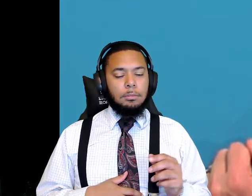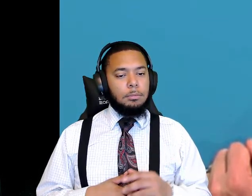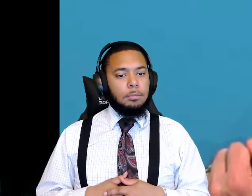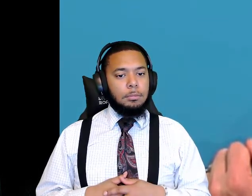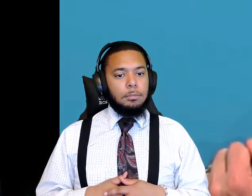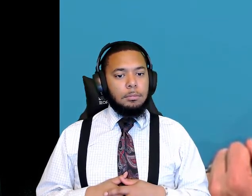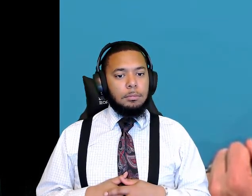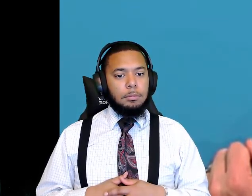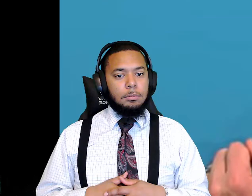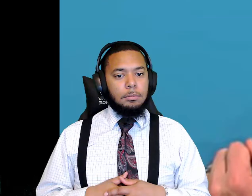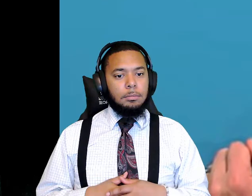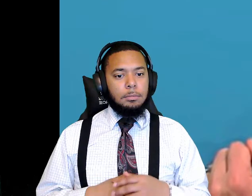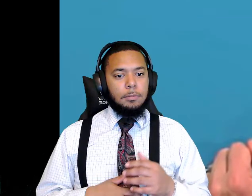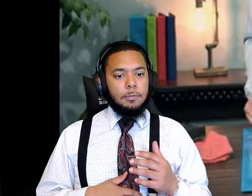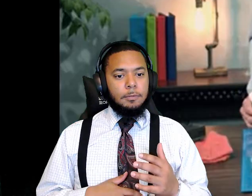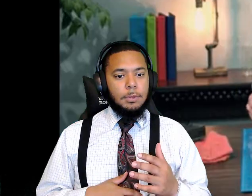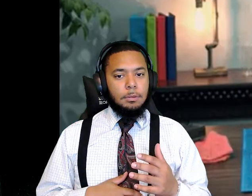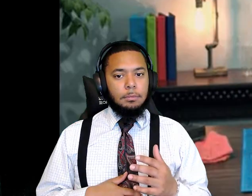6.